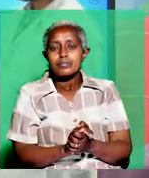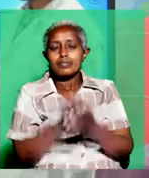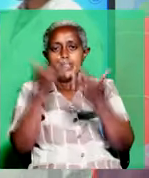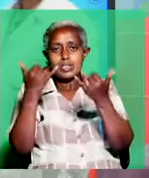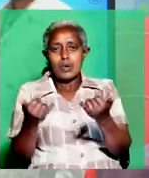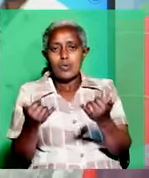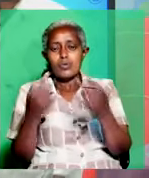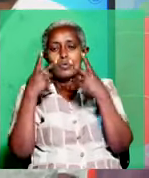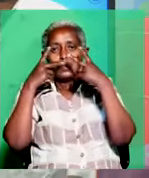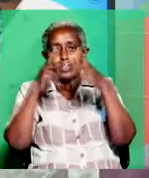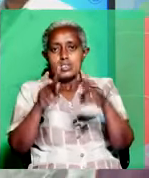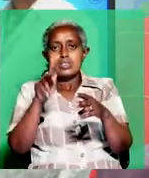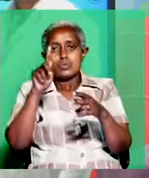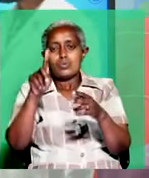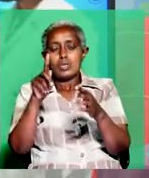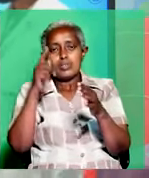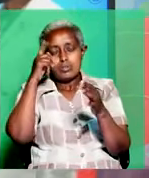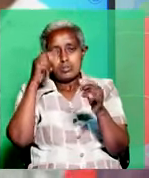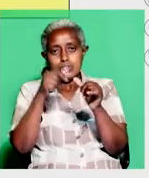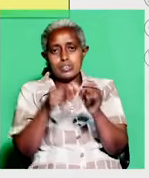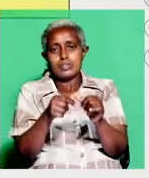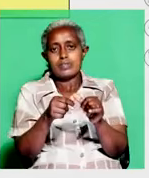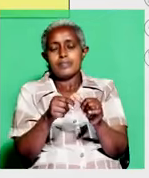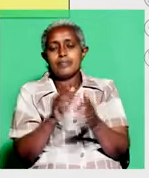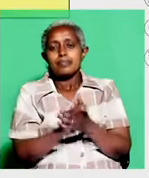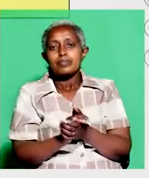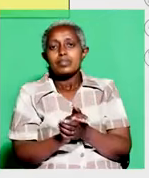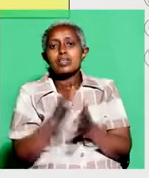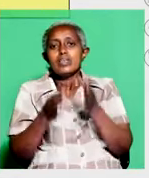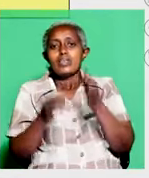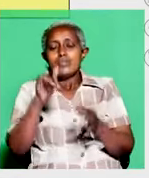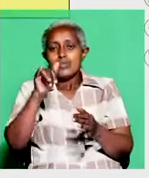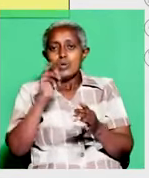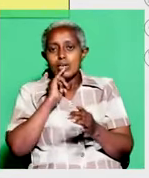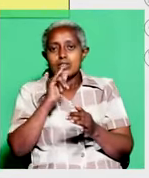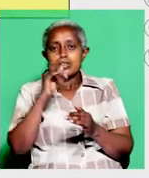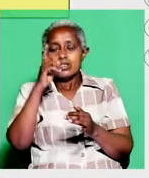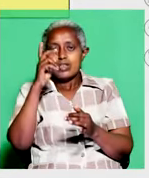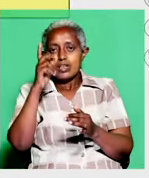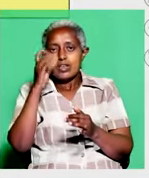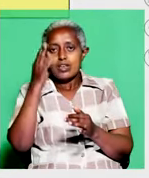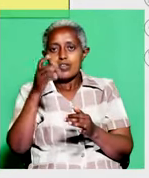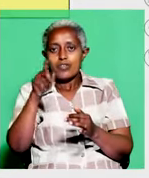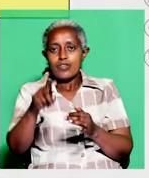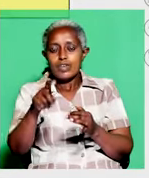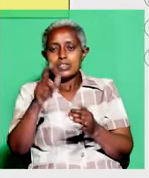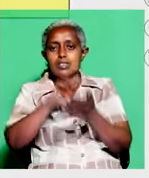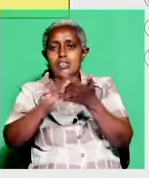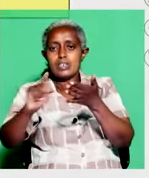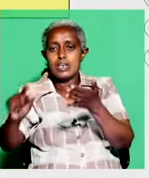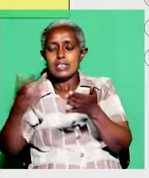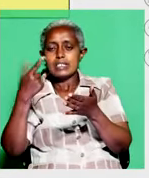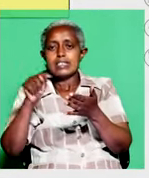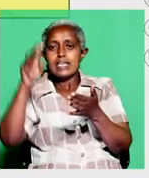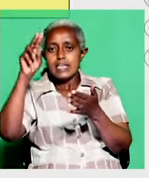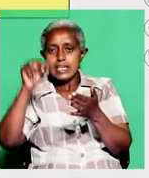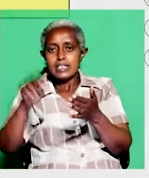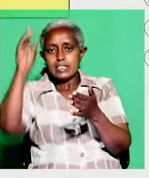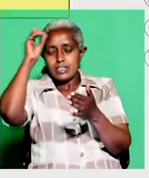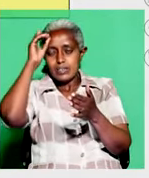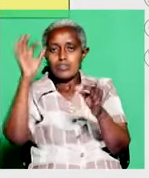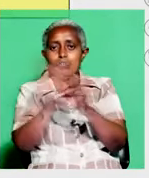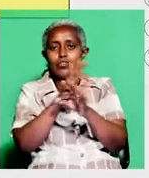Now let's see one notation. If y is f of x, then we write the nth derivative of